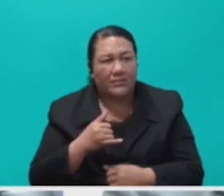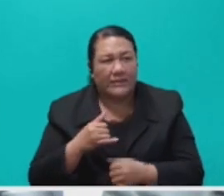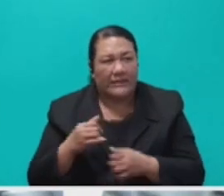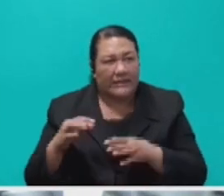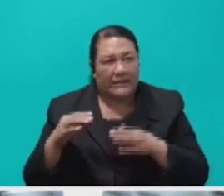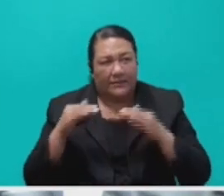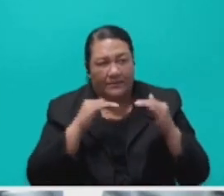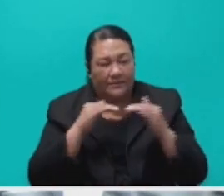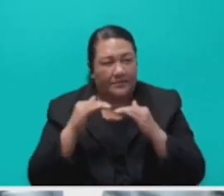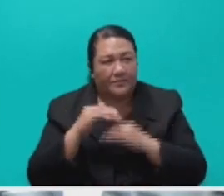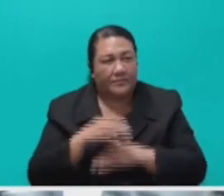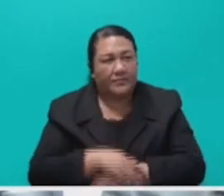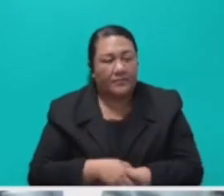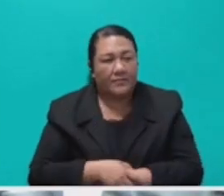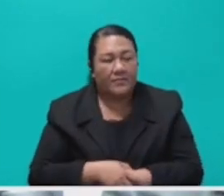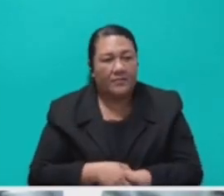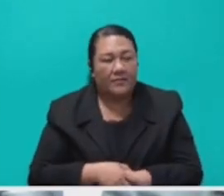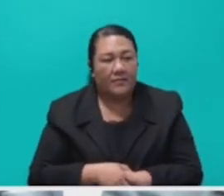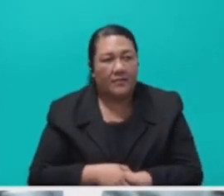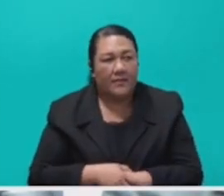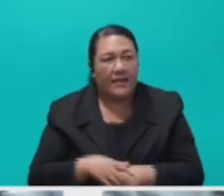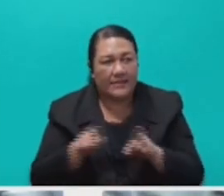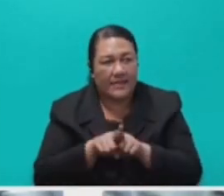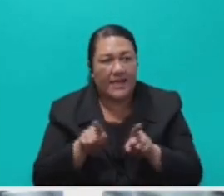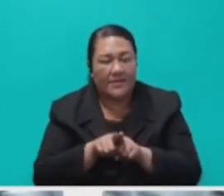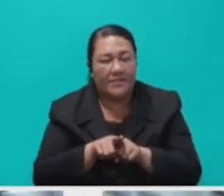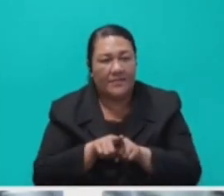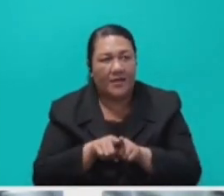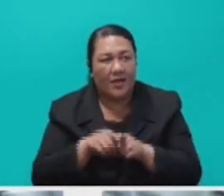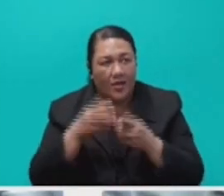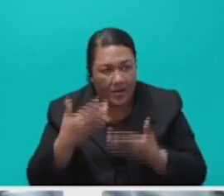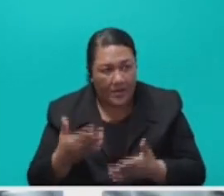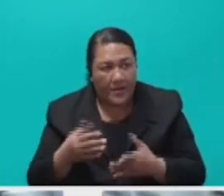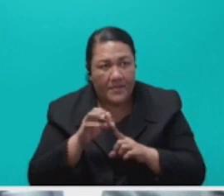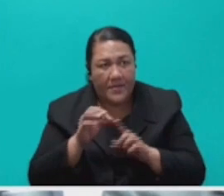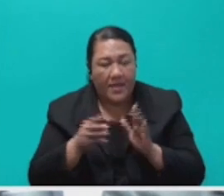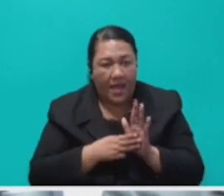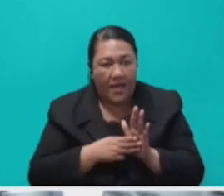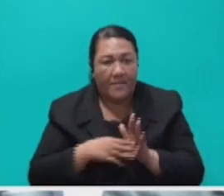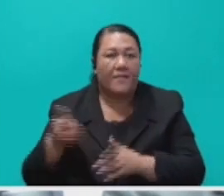Prime Minister. He's been apologizing, but doing the opposite.